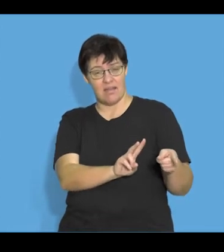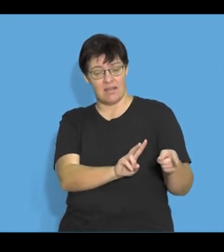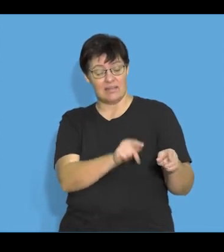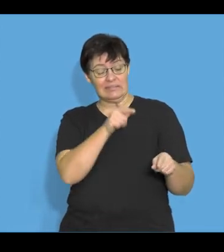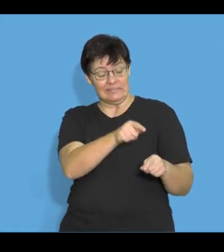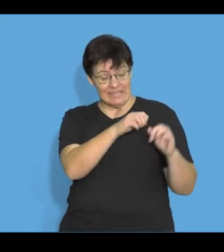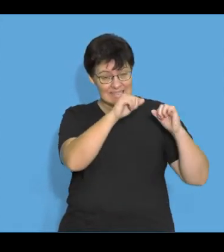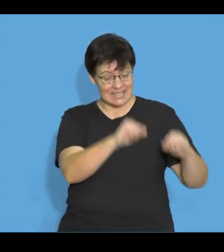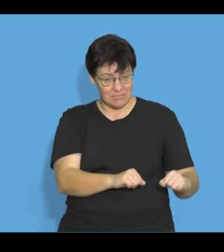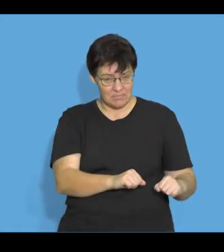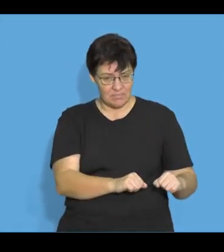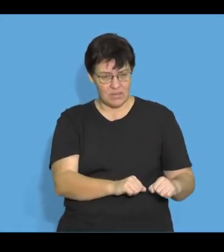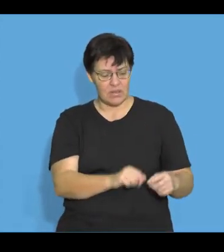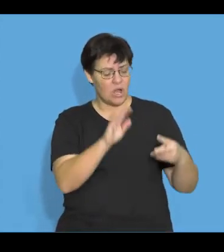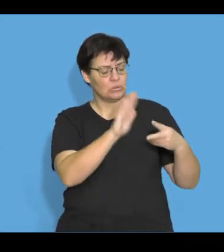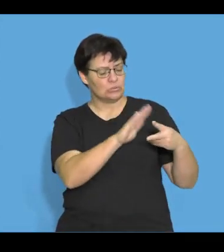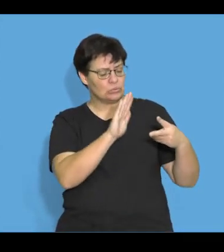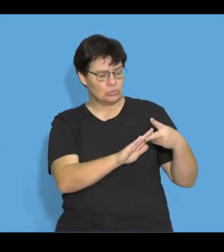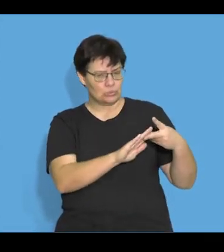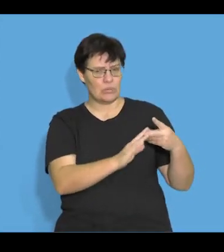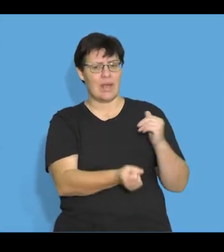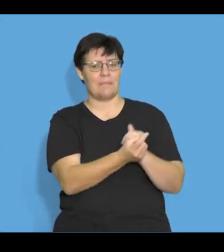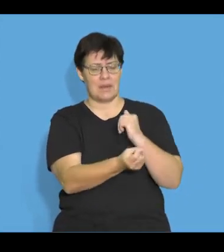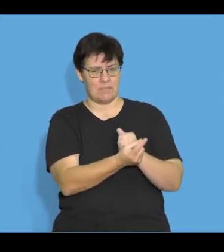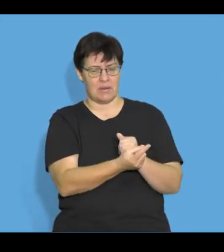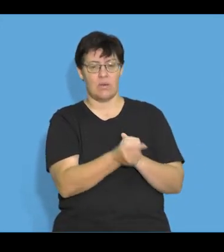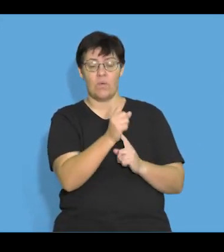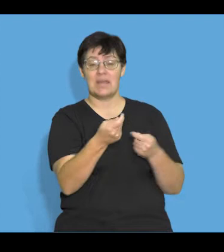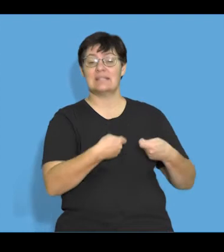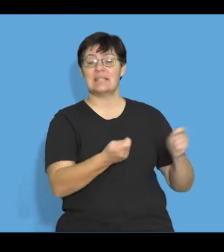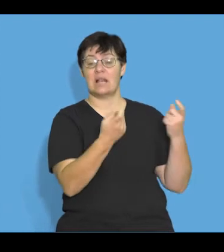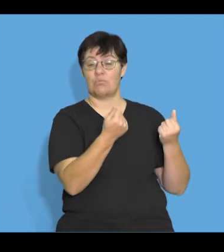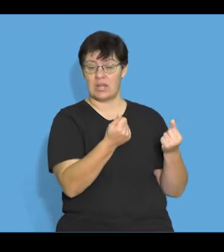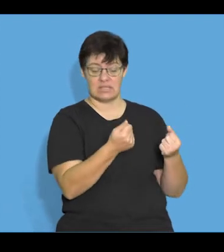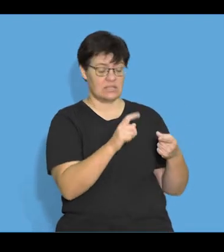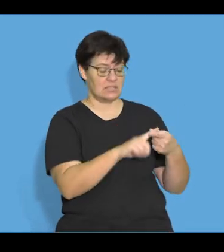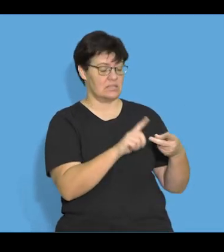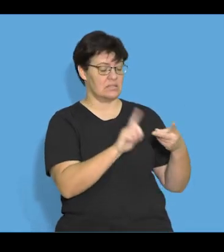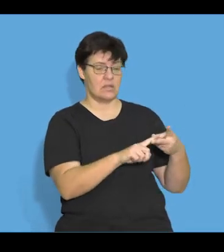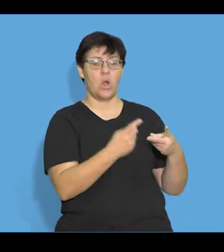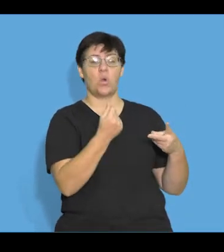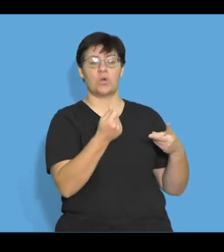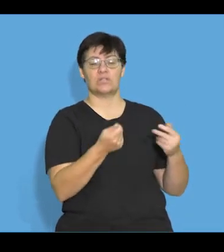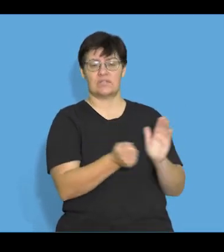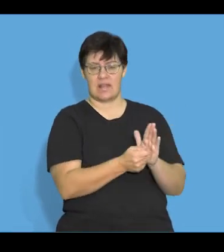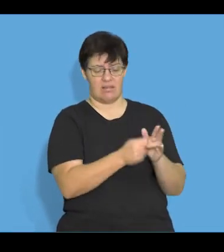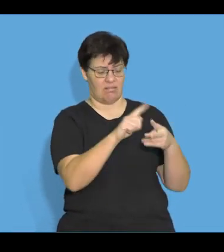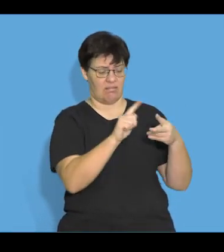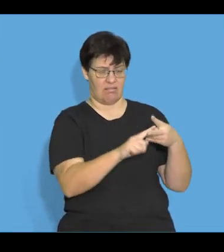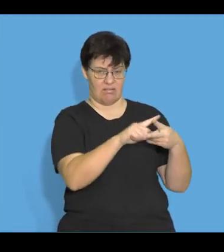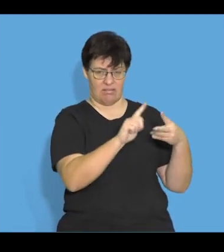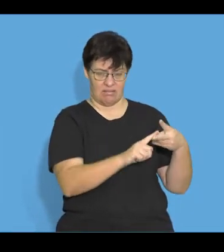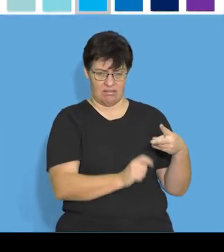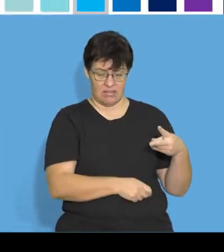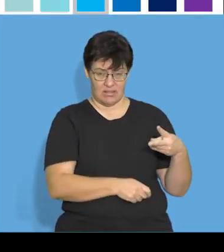system, there are two transactions, one with the selling price, one with the cost of sale, right? Whereas